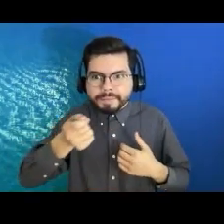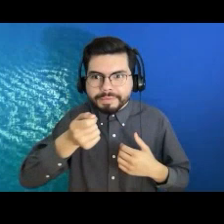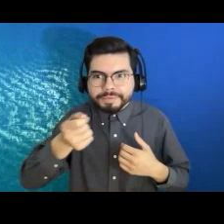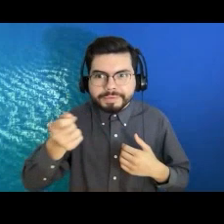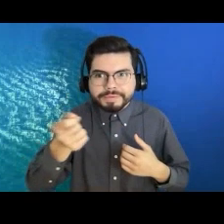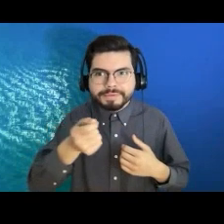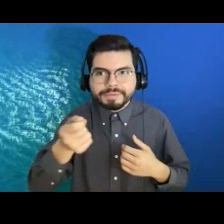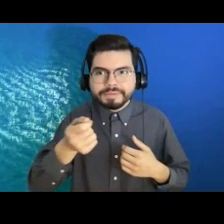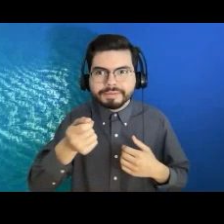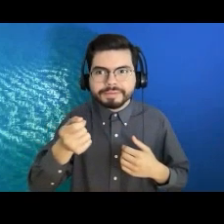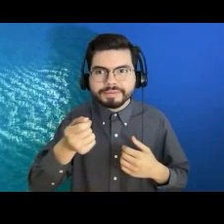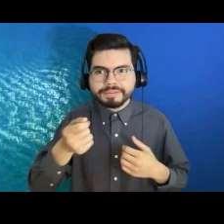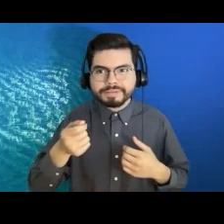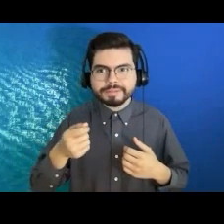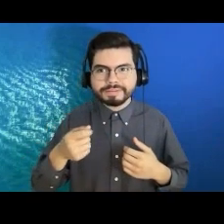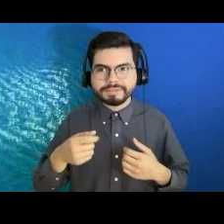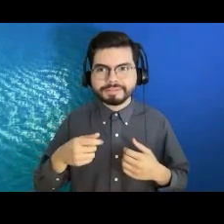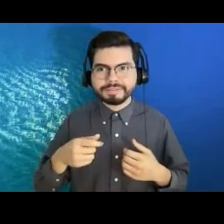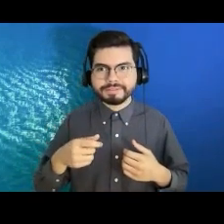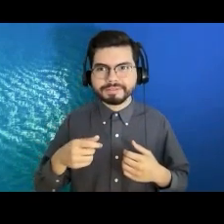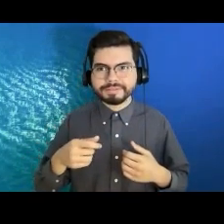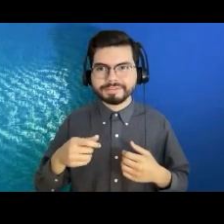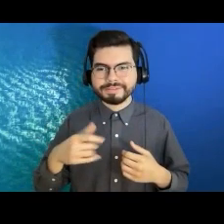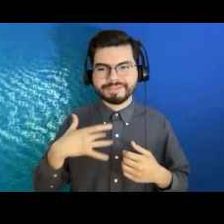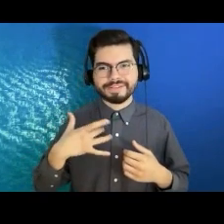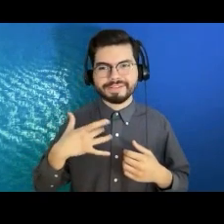I'm getting older. Is that like the red thing?